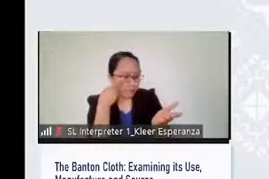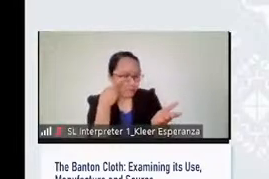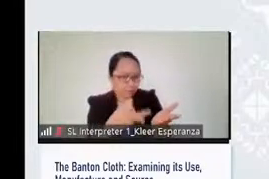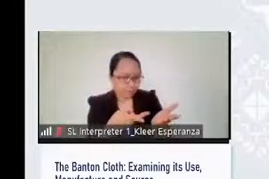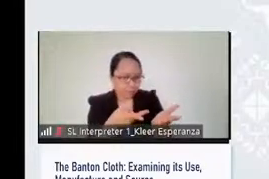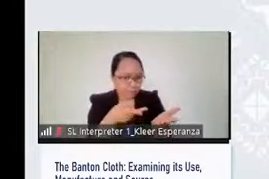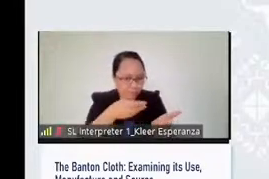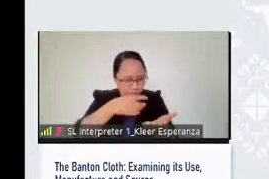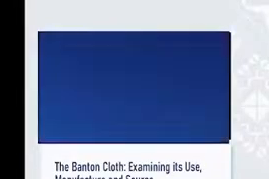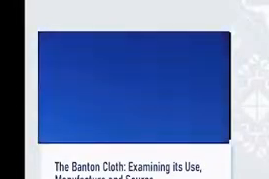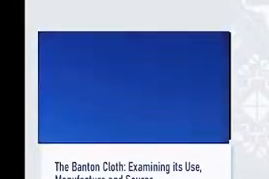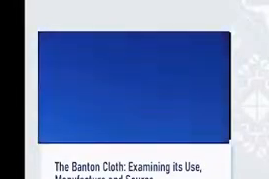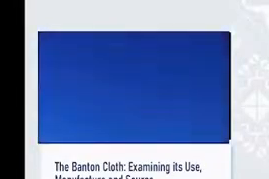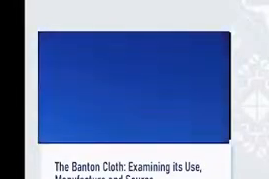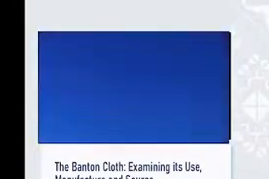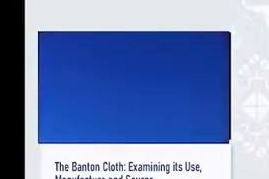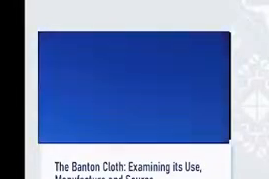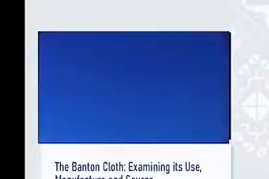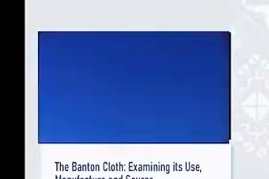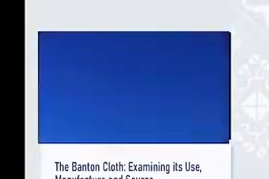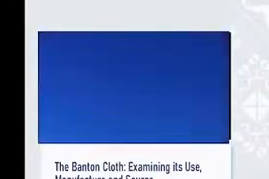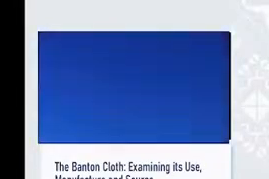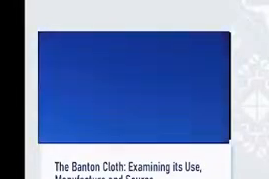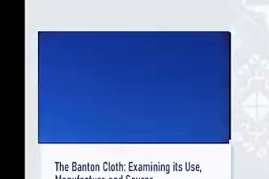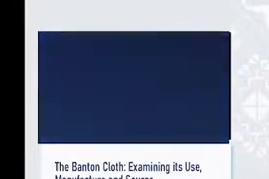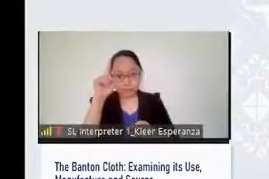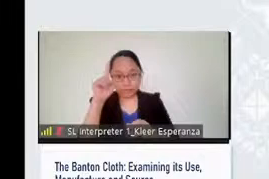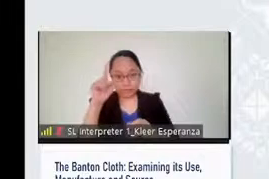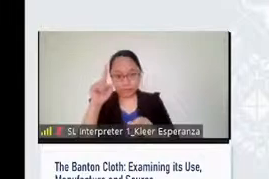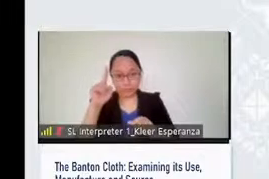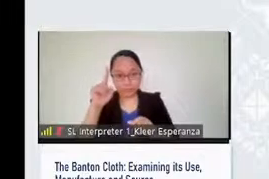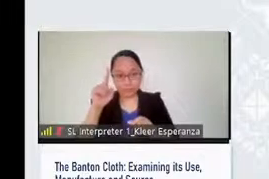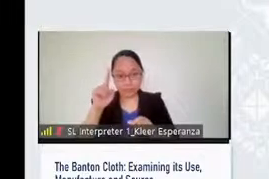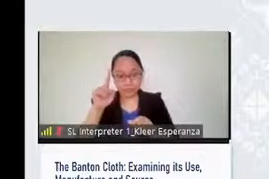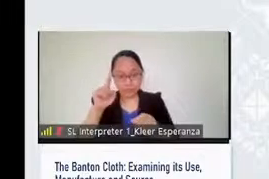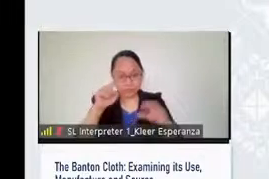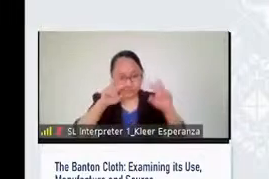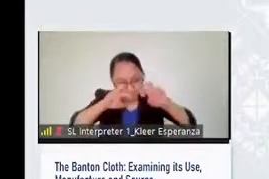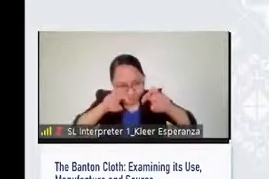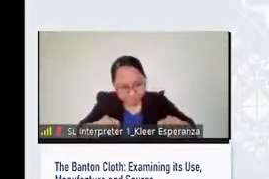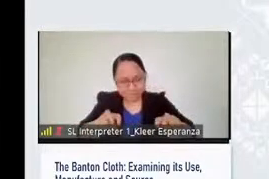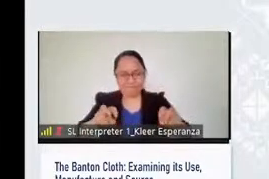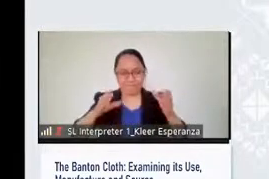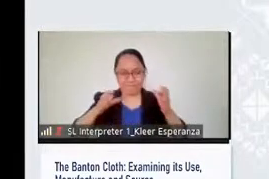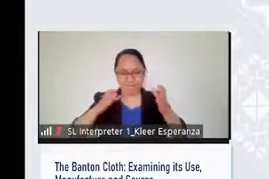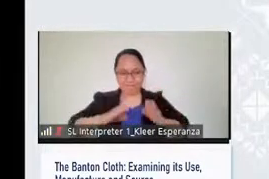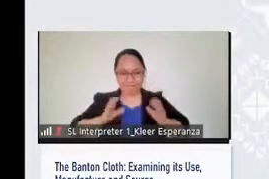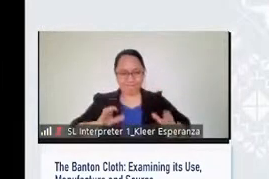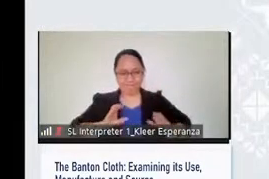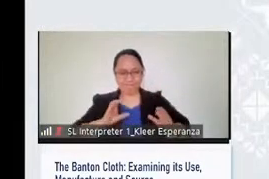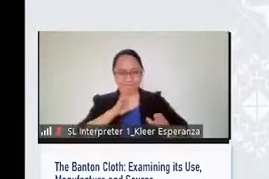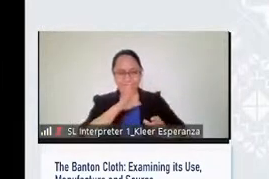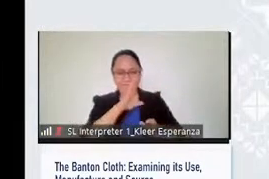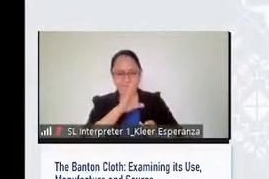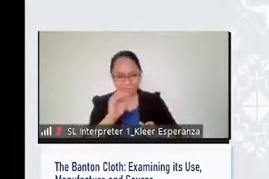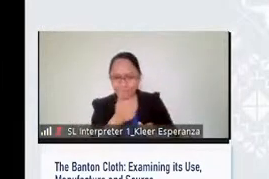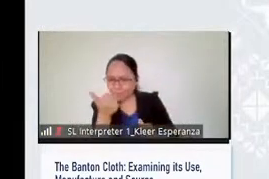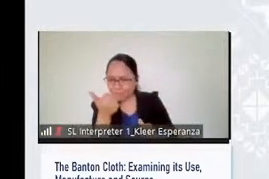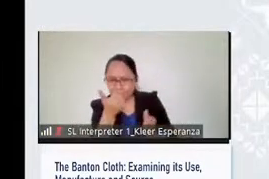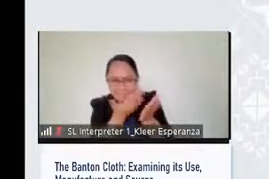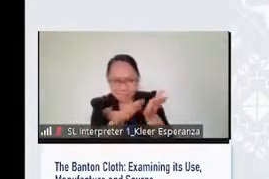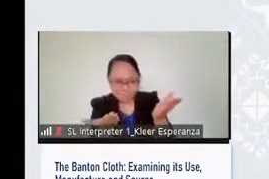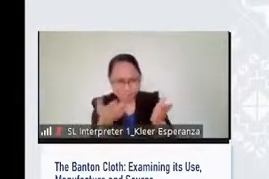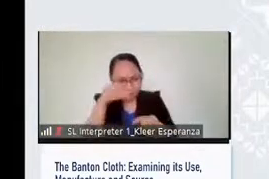AM4113T-FV2W was conducted to closely examine the warp and weft, the colors, and the weaving techniques employed. The condition of the